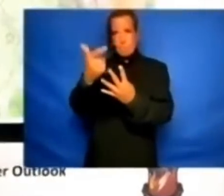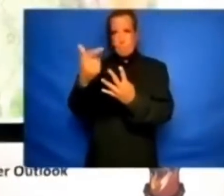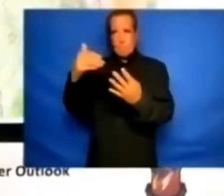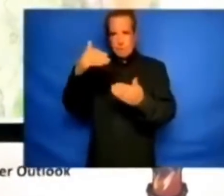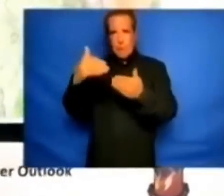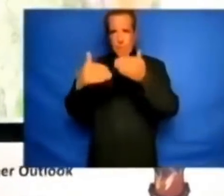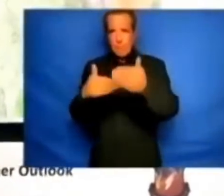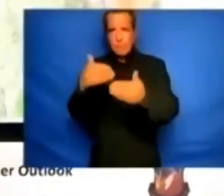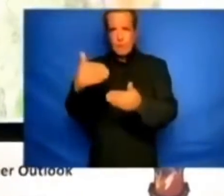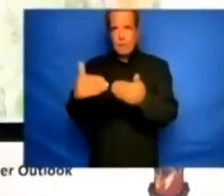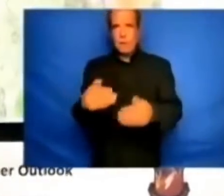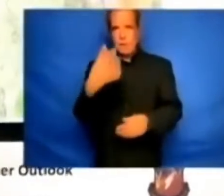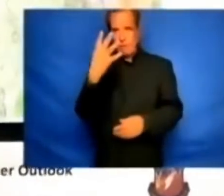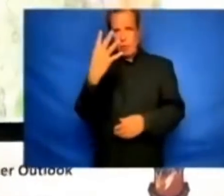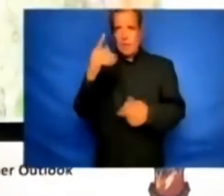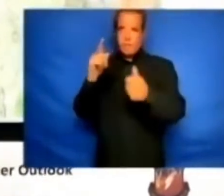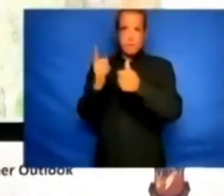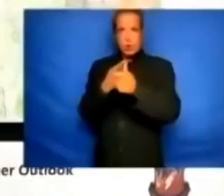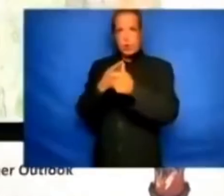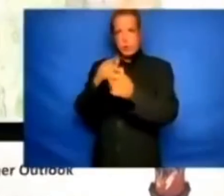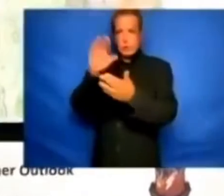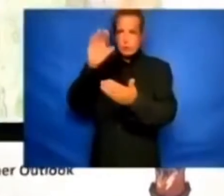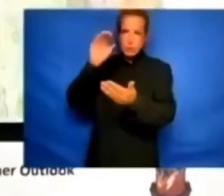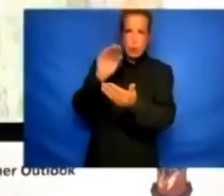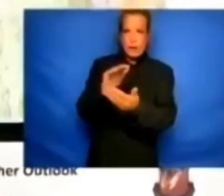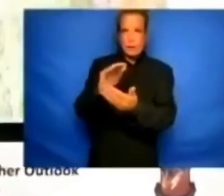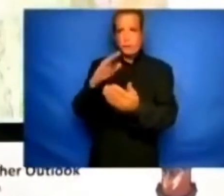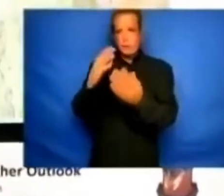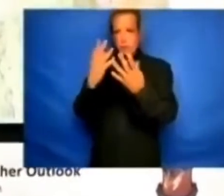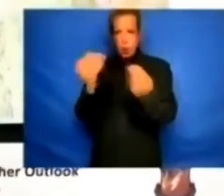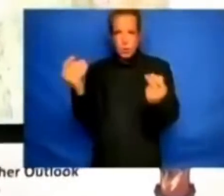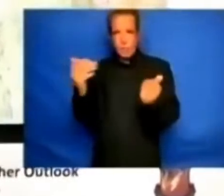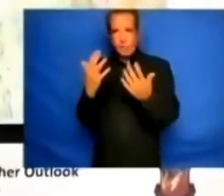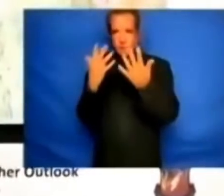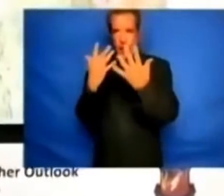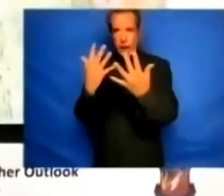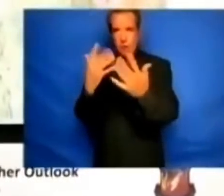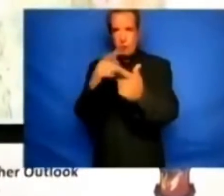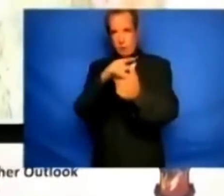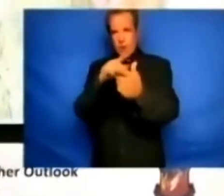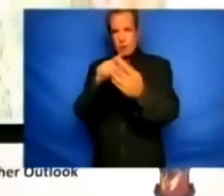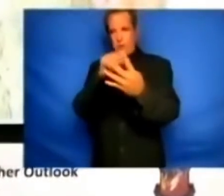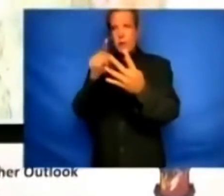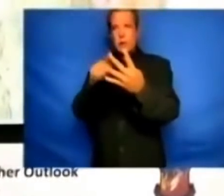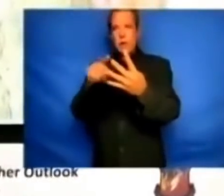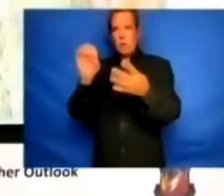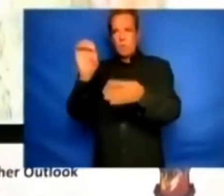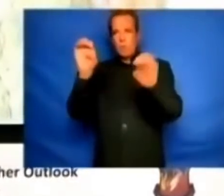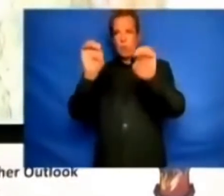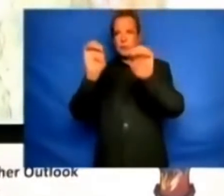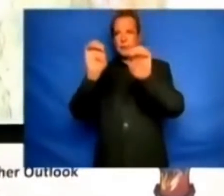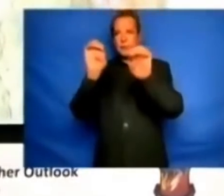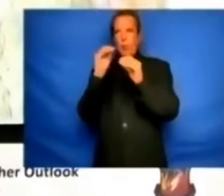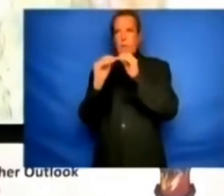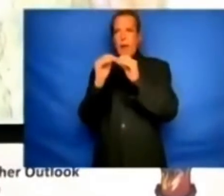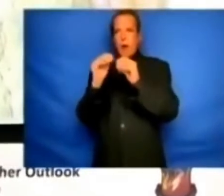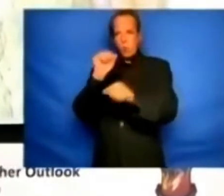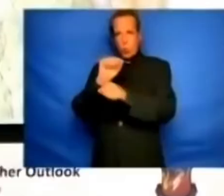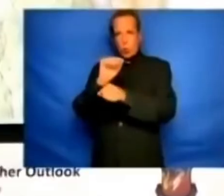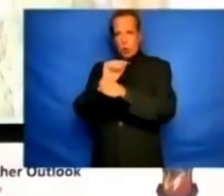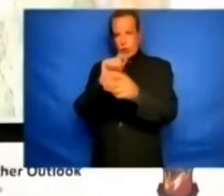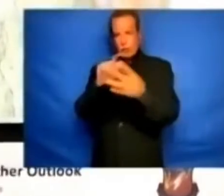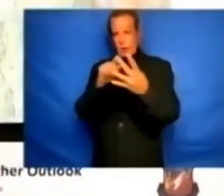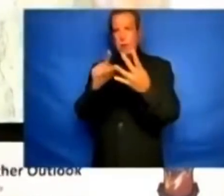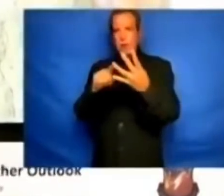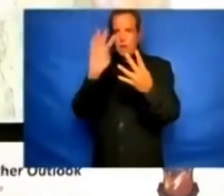is suppressing the fire. The second step is emergency repair work. The third step is